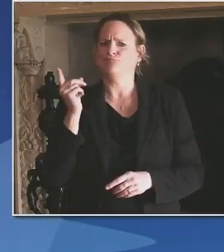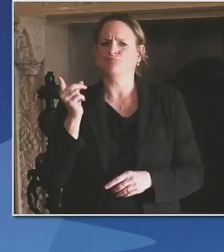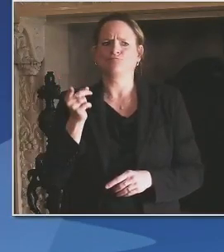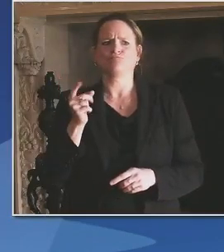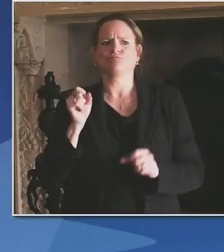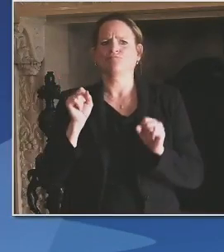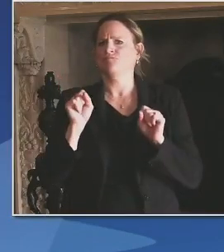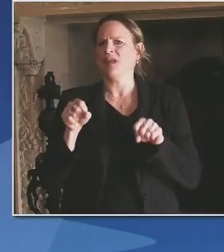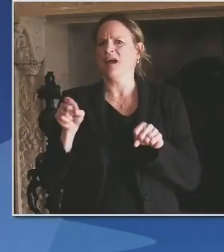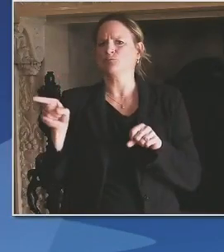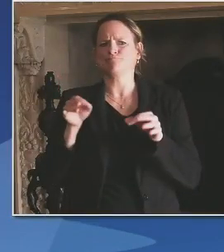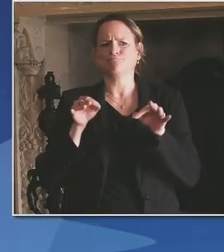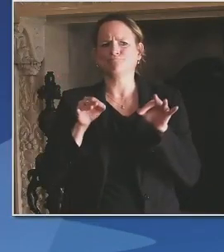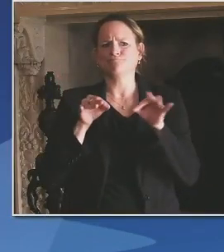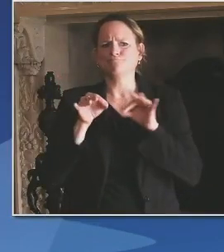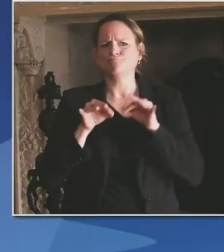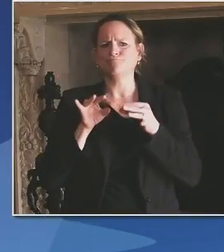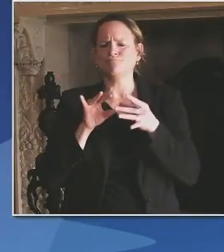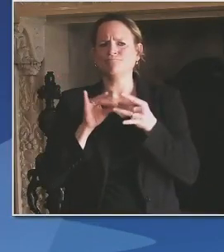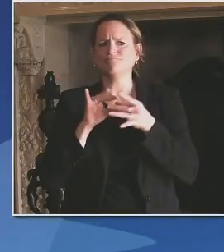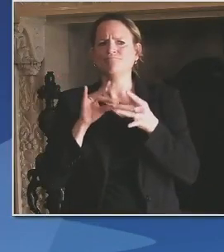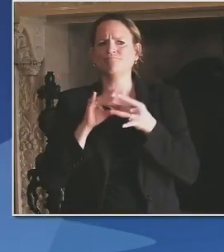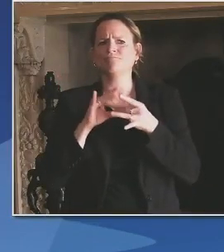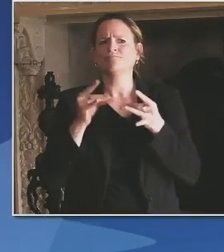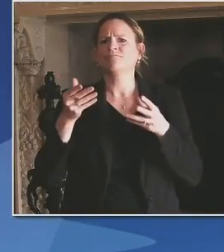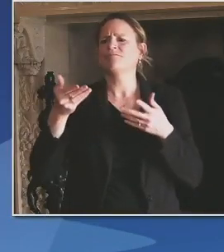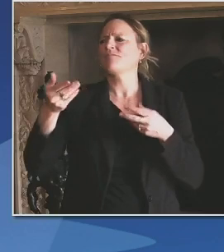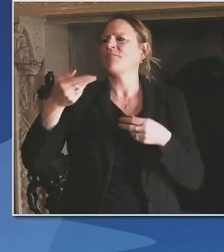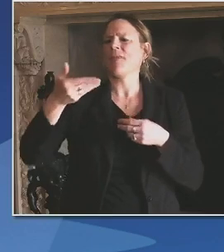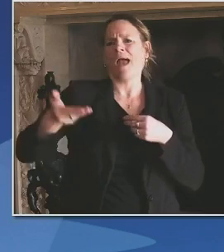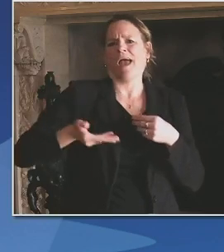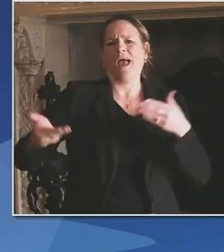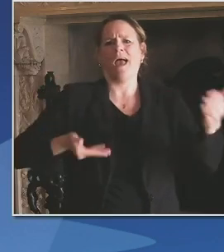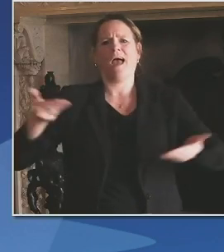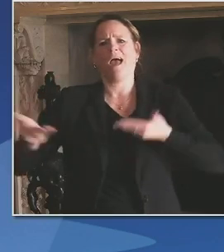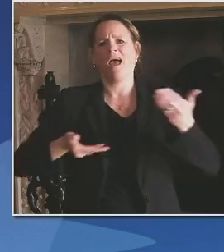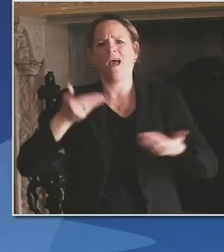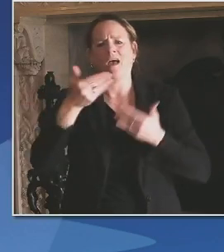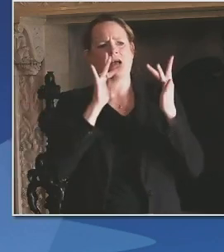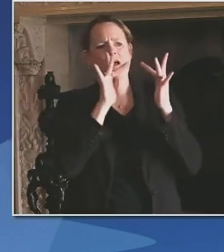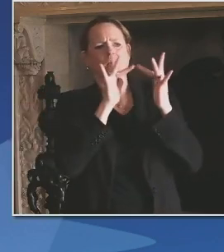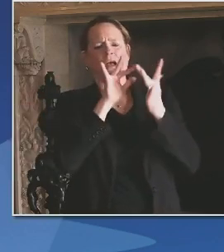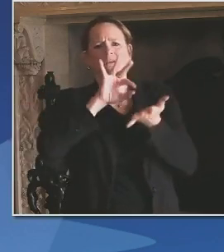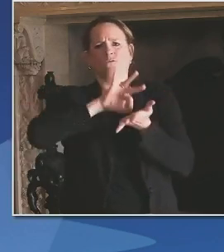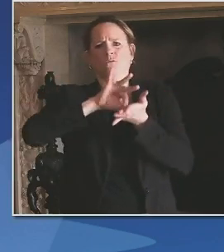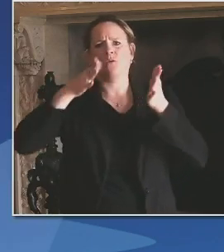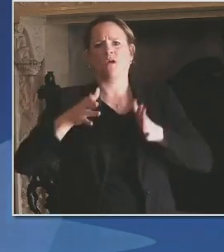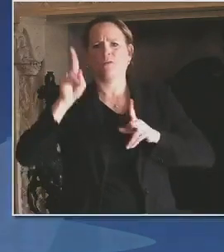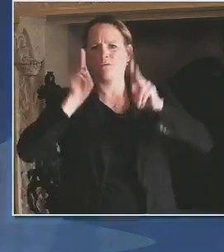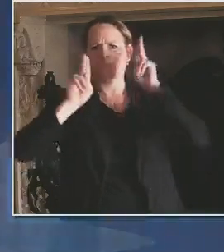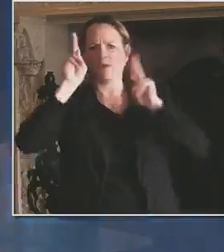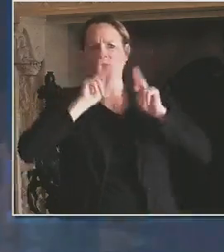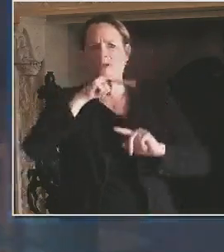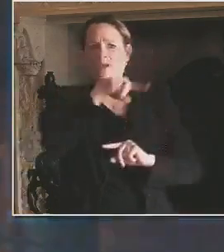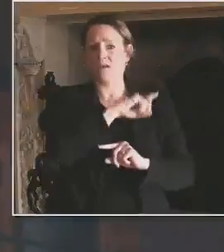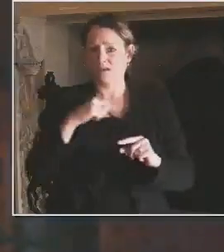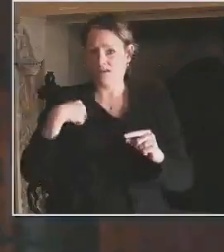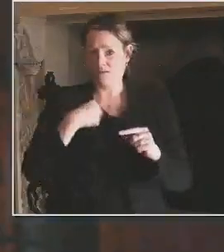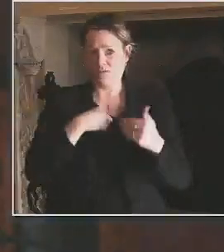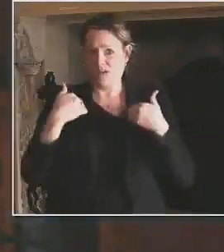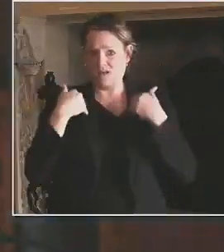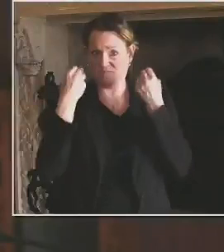more contact tracers and whether or not that's meeting the demand is with the current surge? Thank you. Mm-hmm. Thanks,